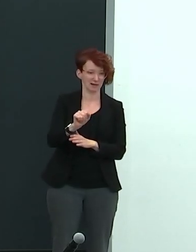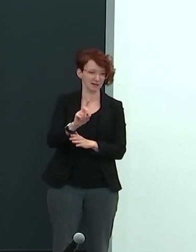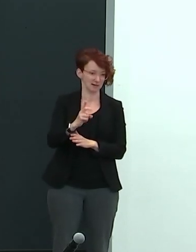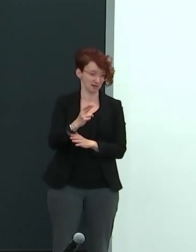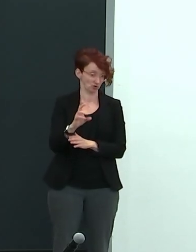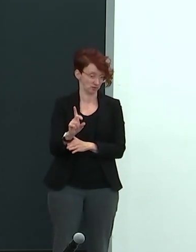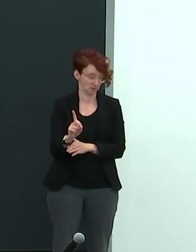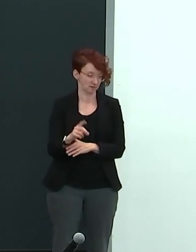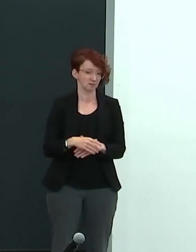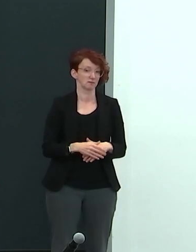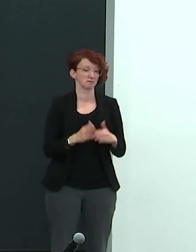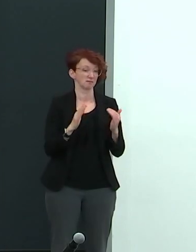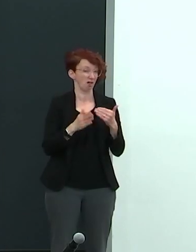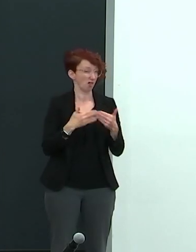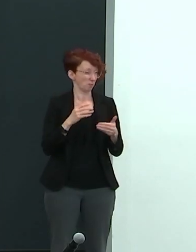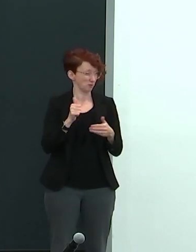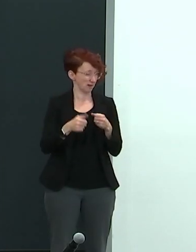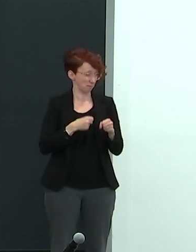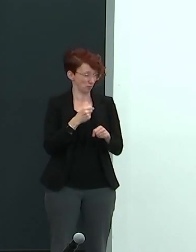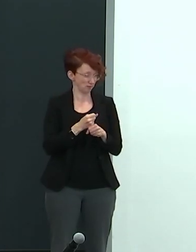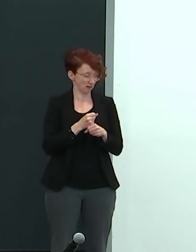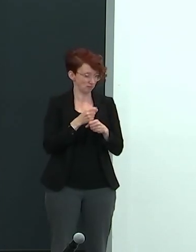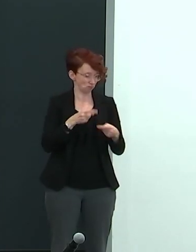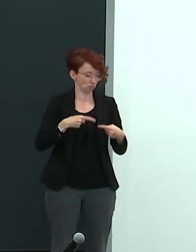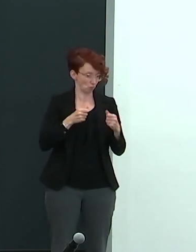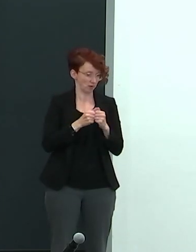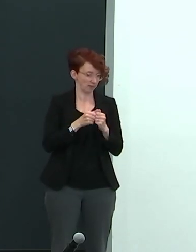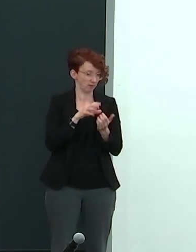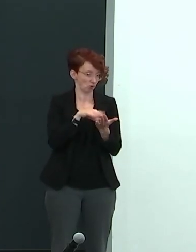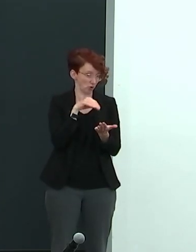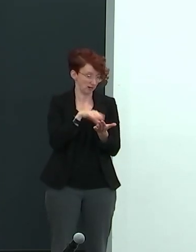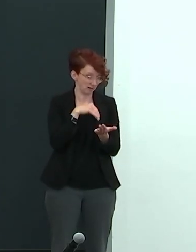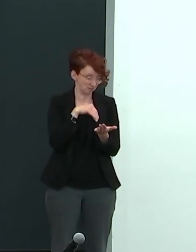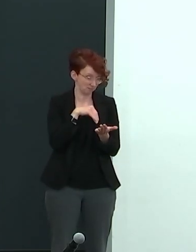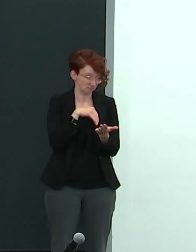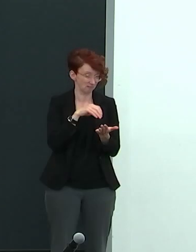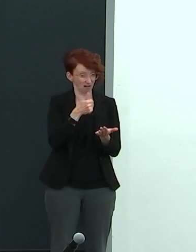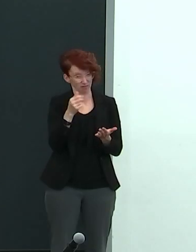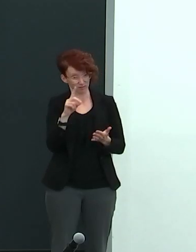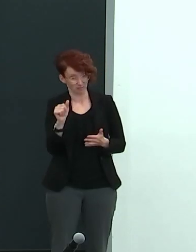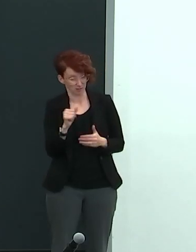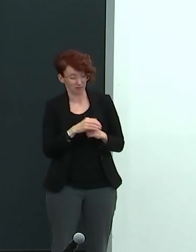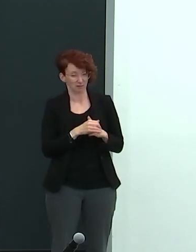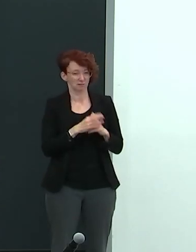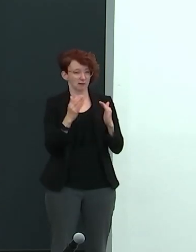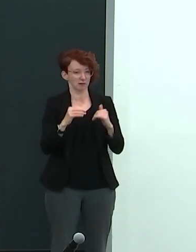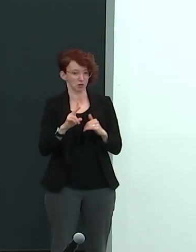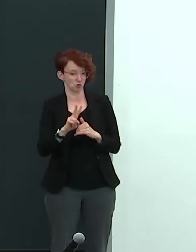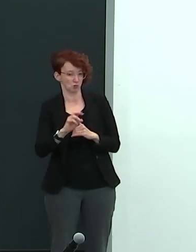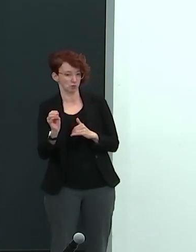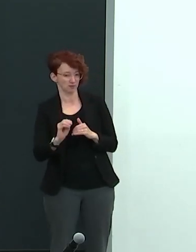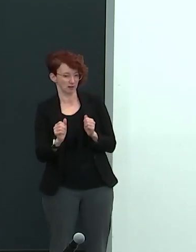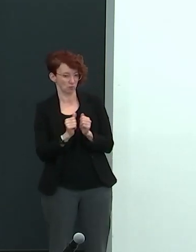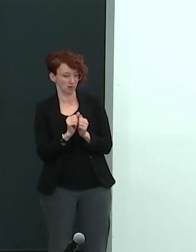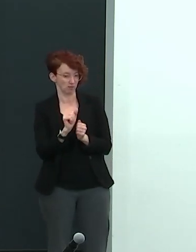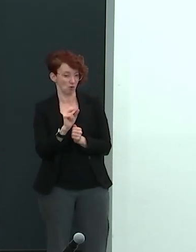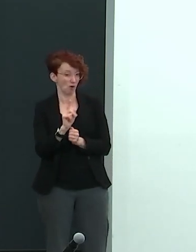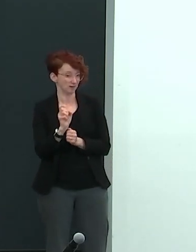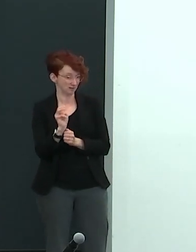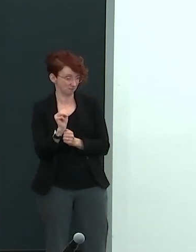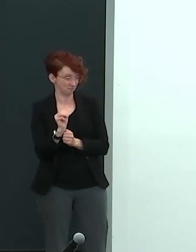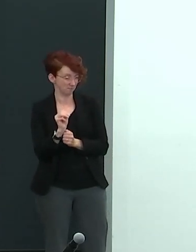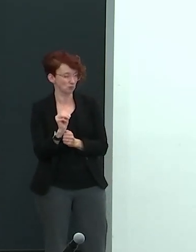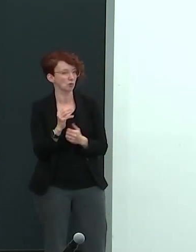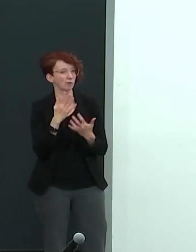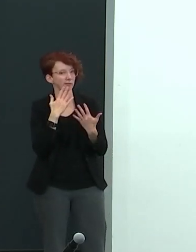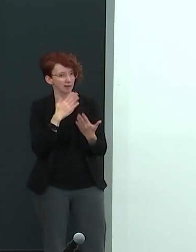Almost 10% have learning difficulties and disabilities. 2% with autism. Thanks